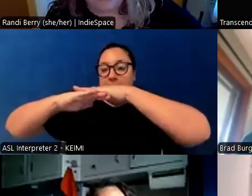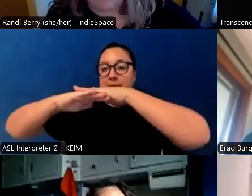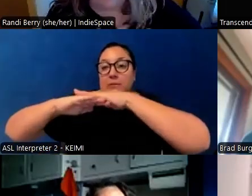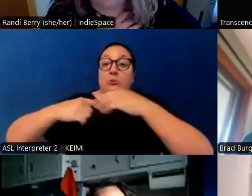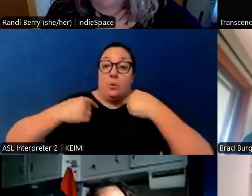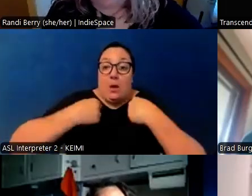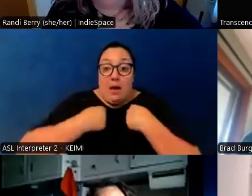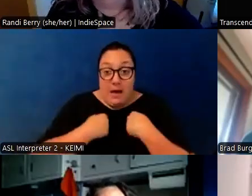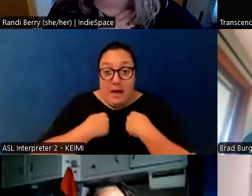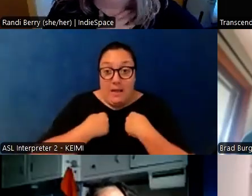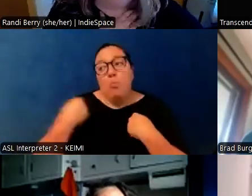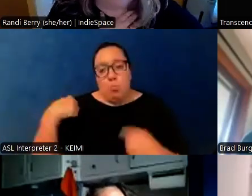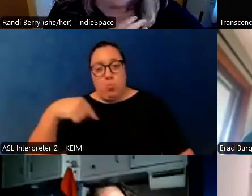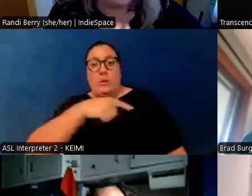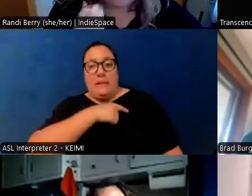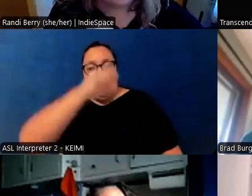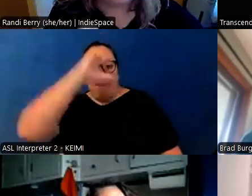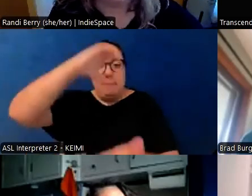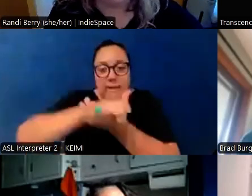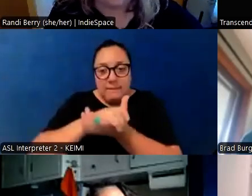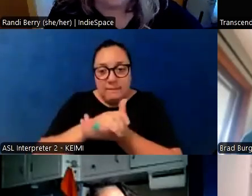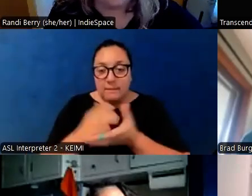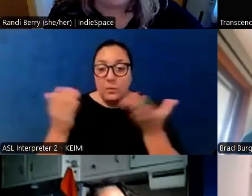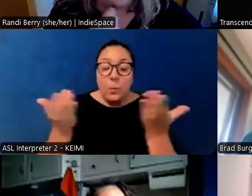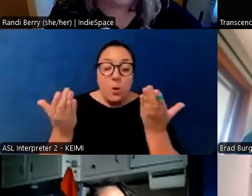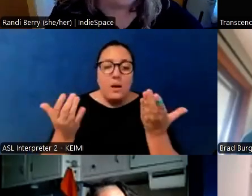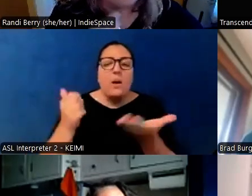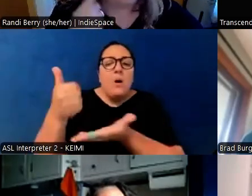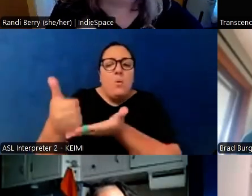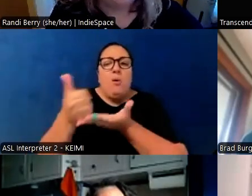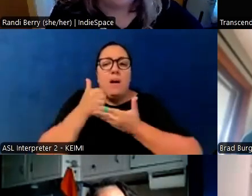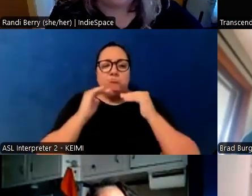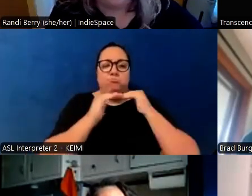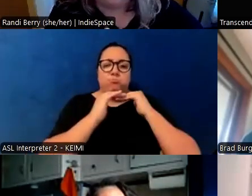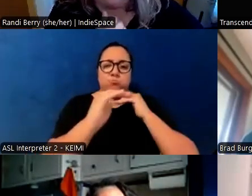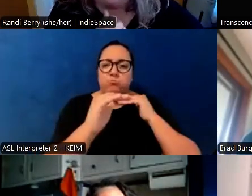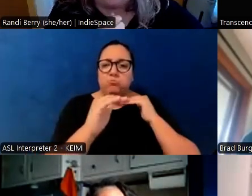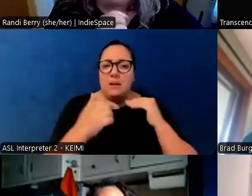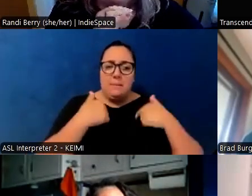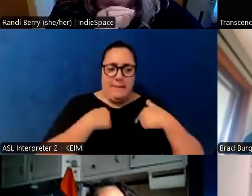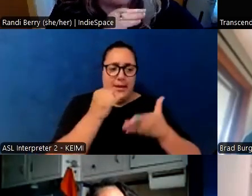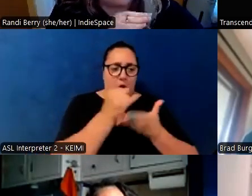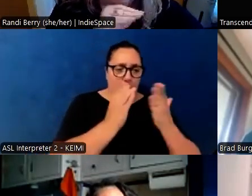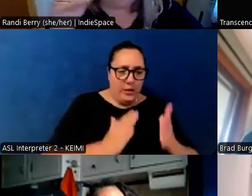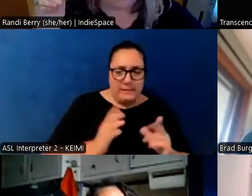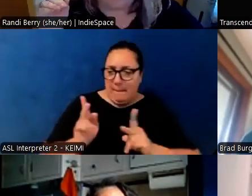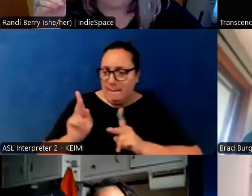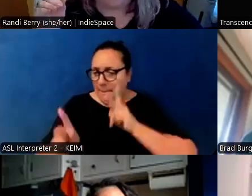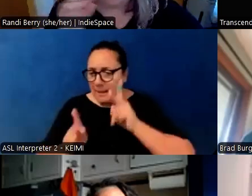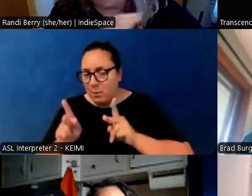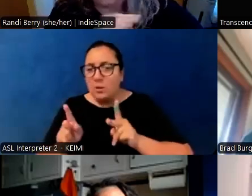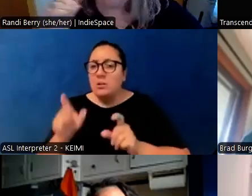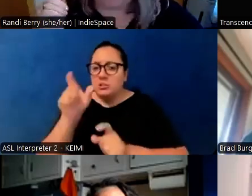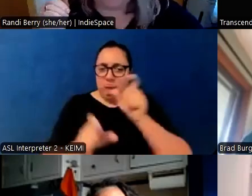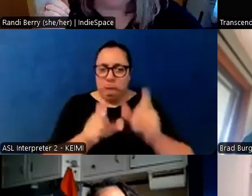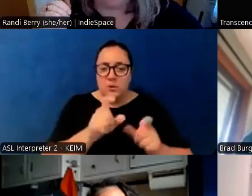believe personally, that the thing that can stabilize us as artists, as people, and is also in line